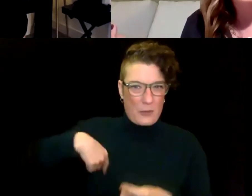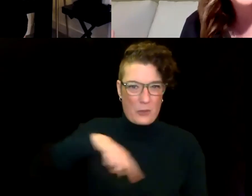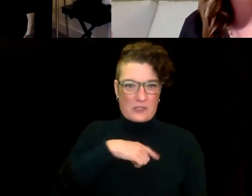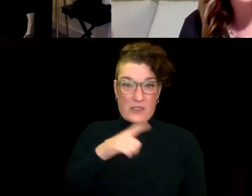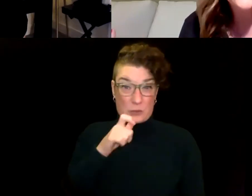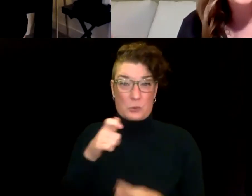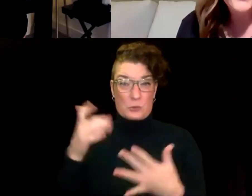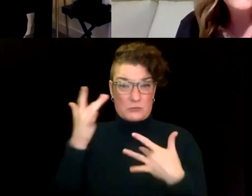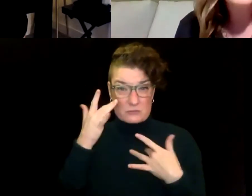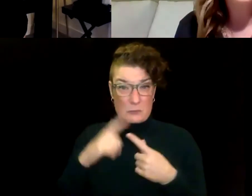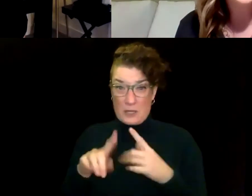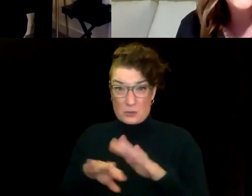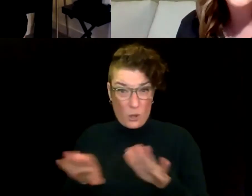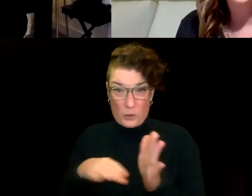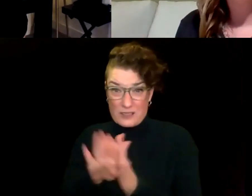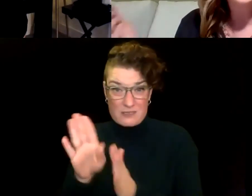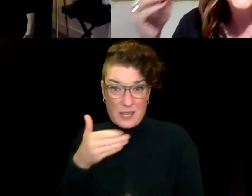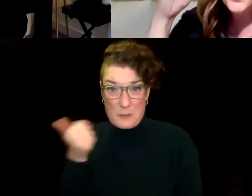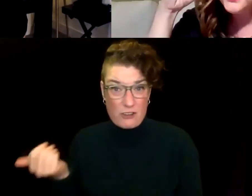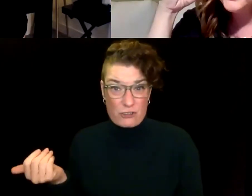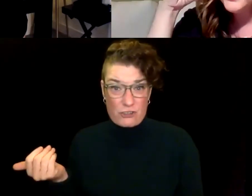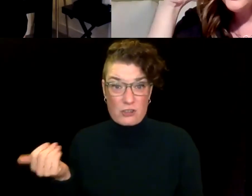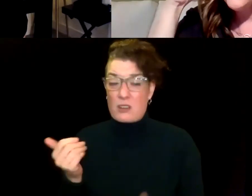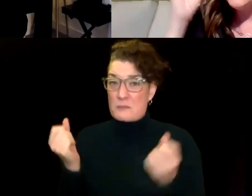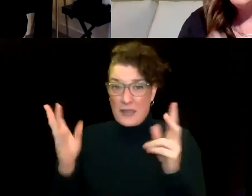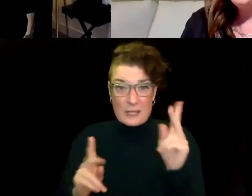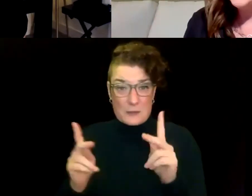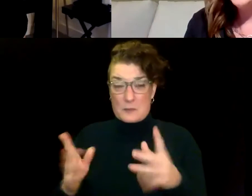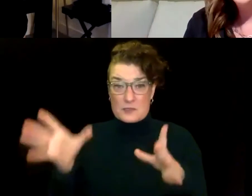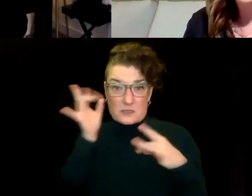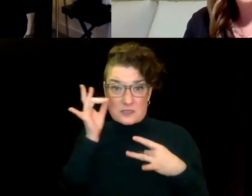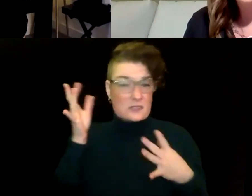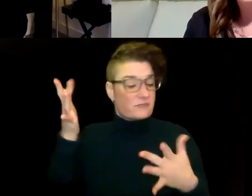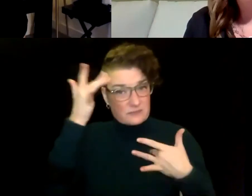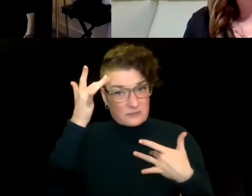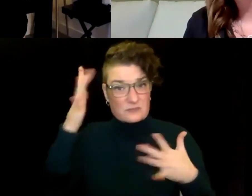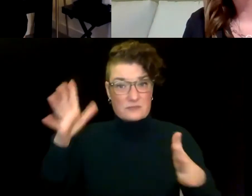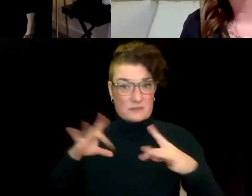better. And people don't get better for years and for decades. And